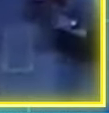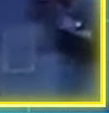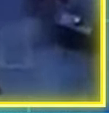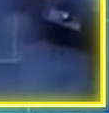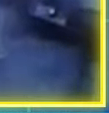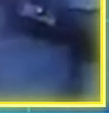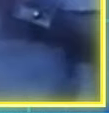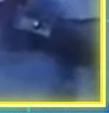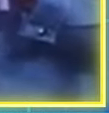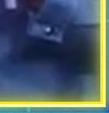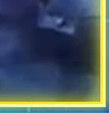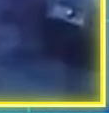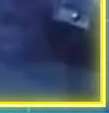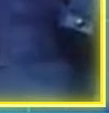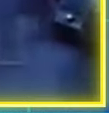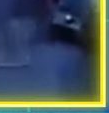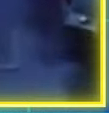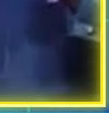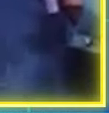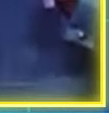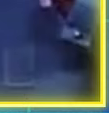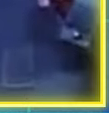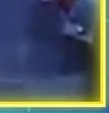Put it side by side. Read.